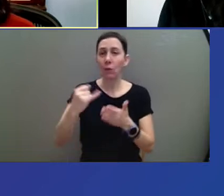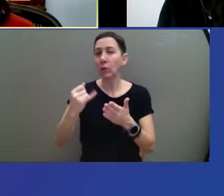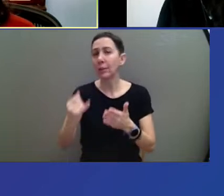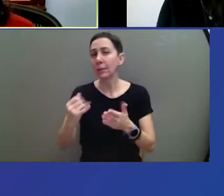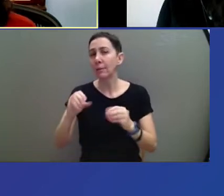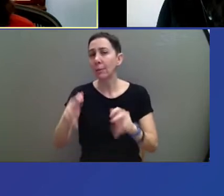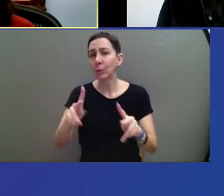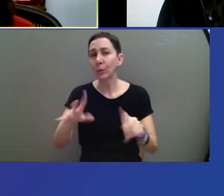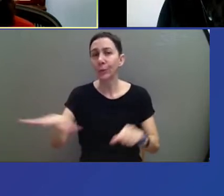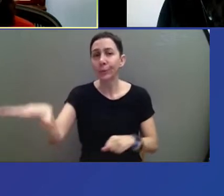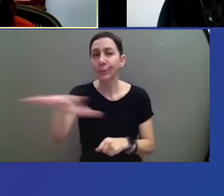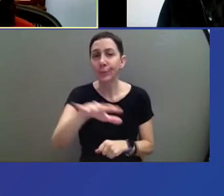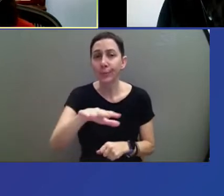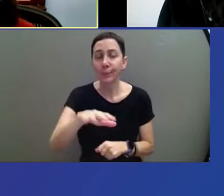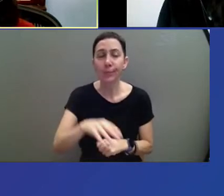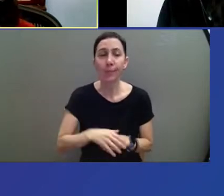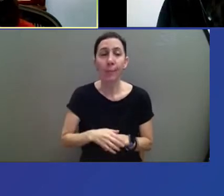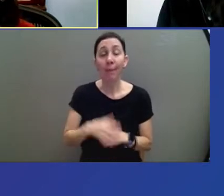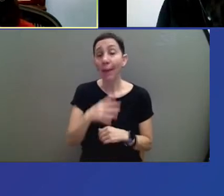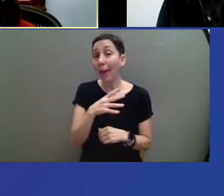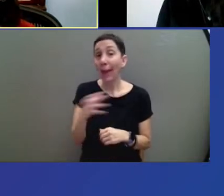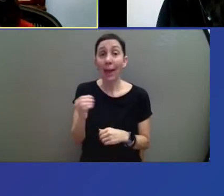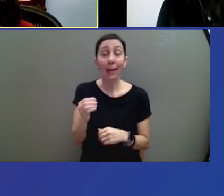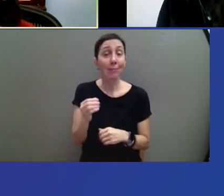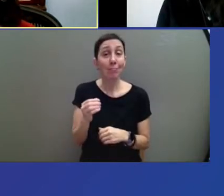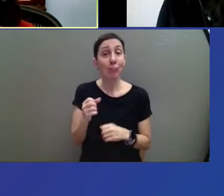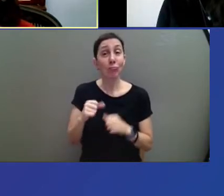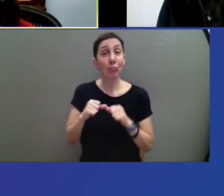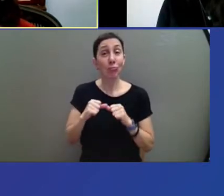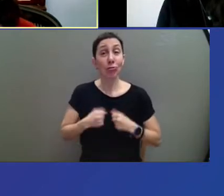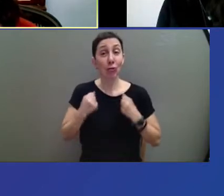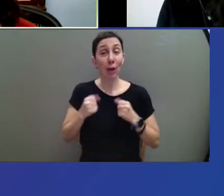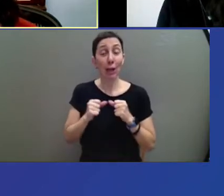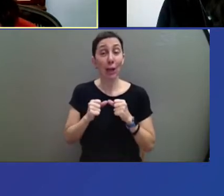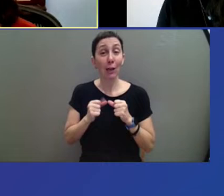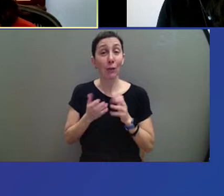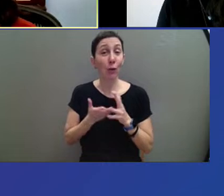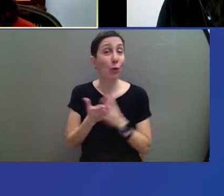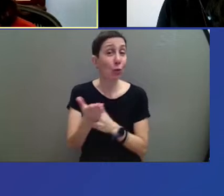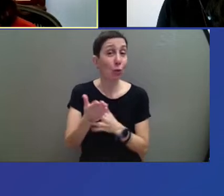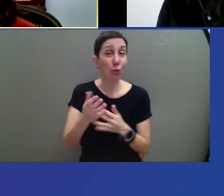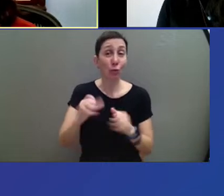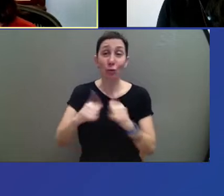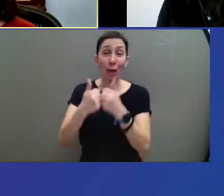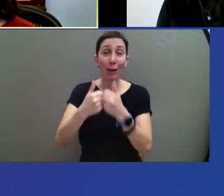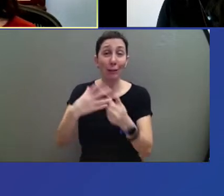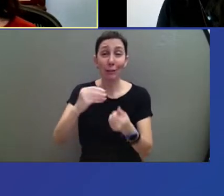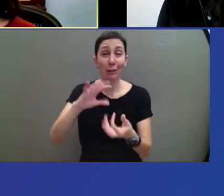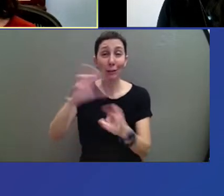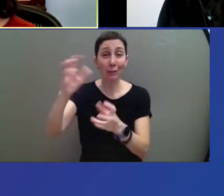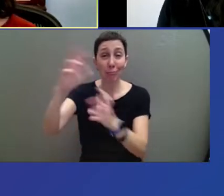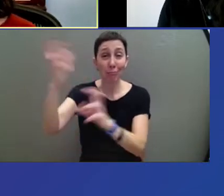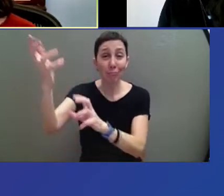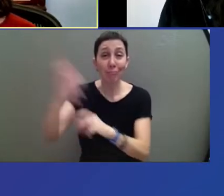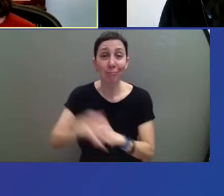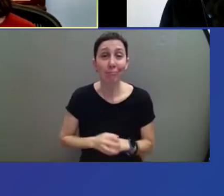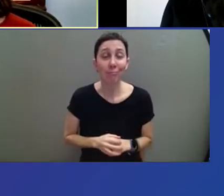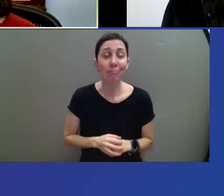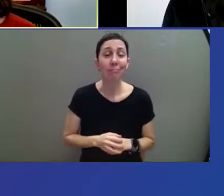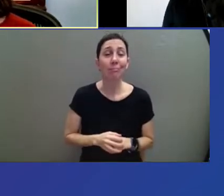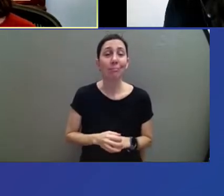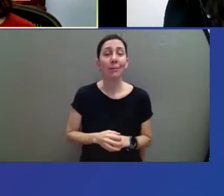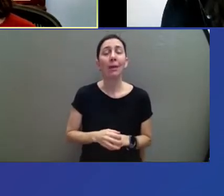there and, weather those storms when they do come. And one thing I would also add to that